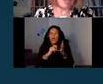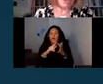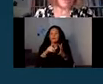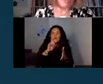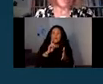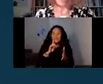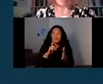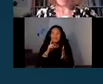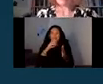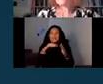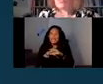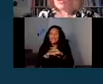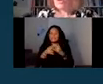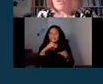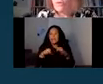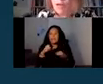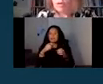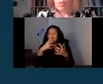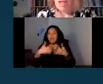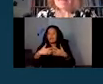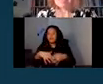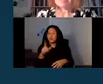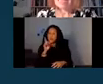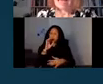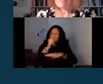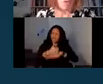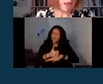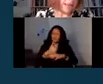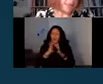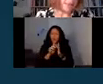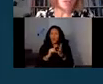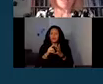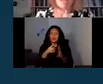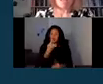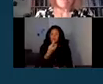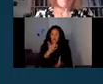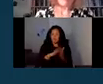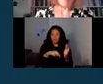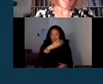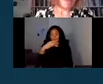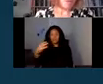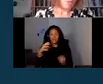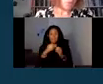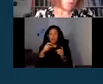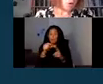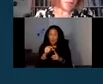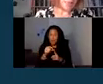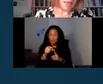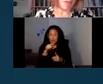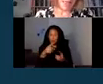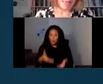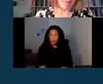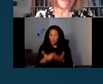and Engineering. And the woman who founded WISE came from Essex. Beryl Platt was born